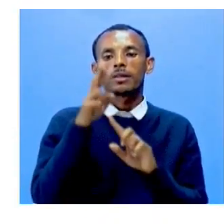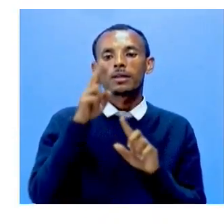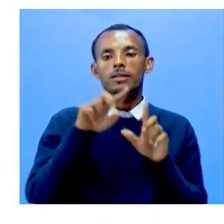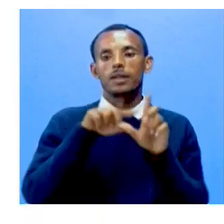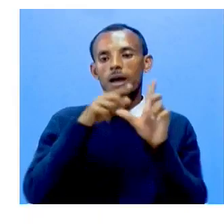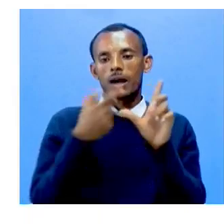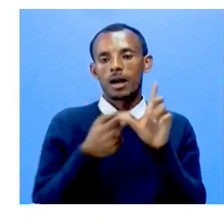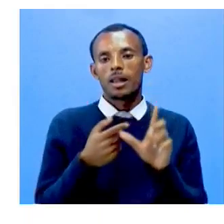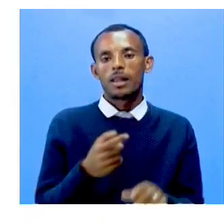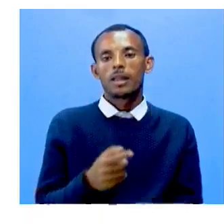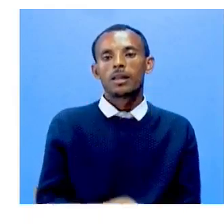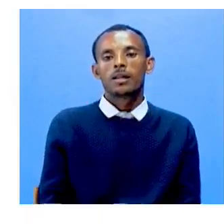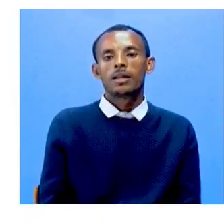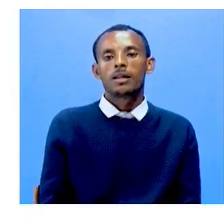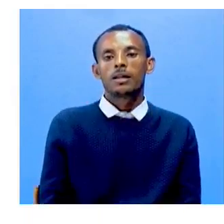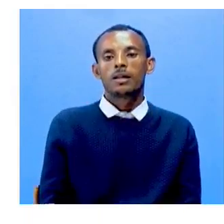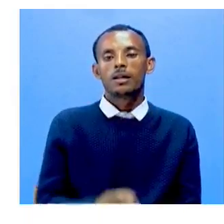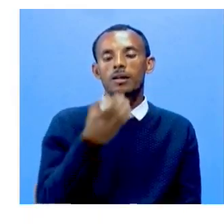of